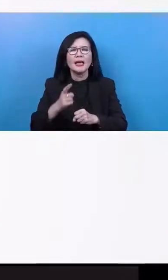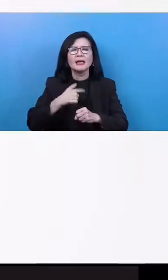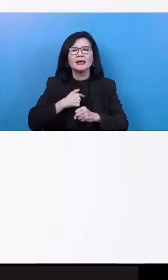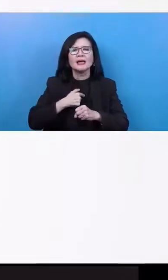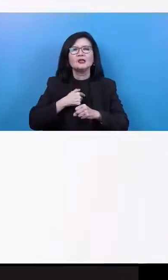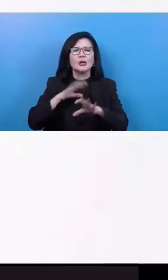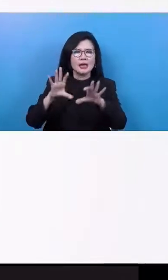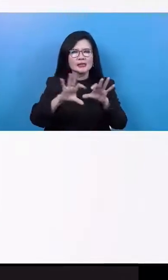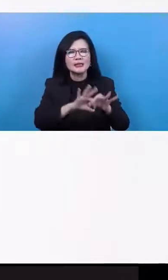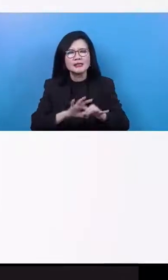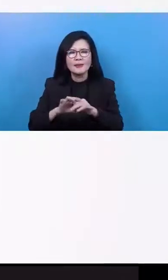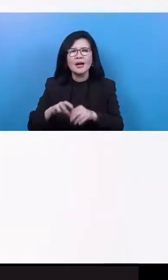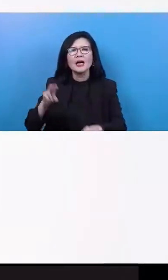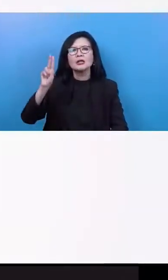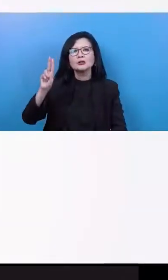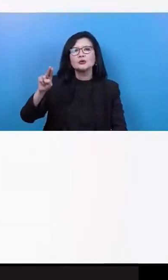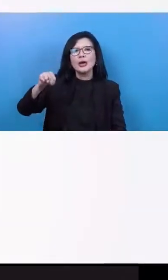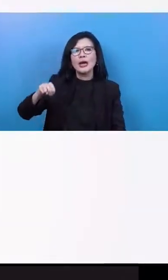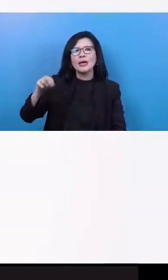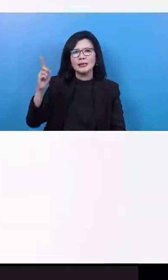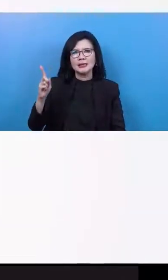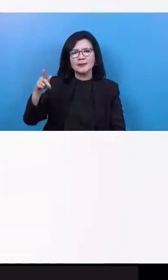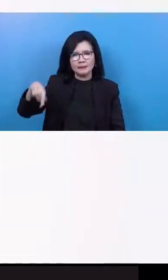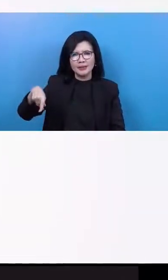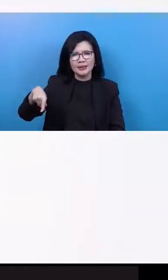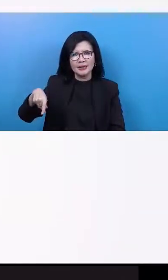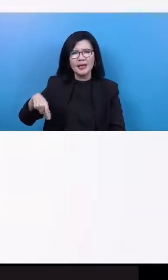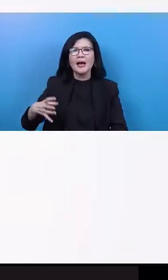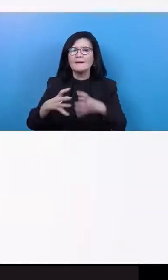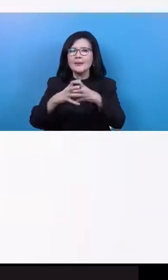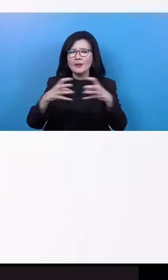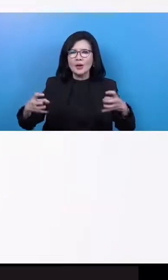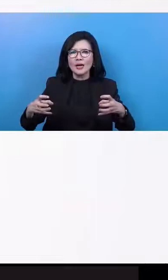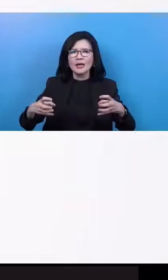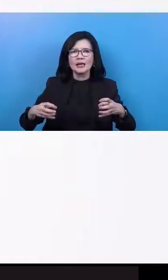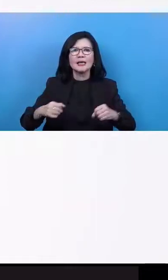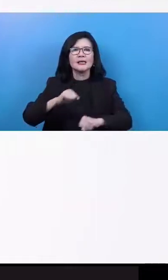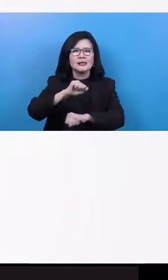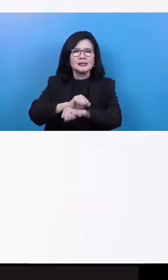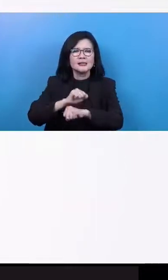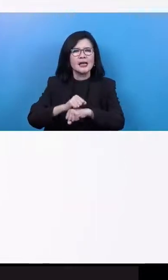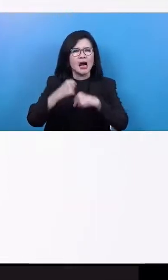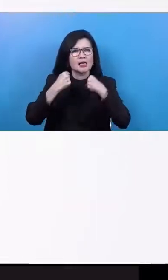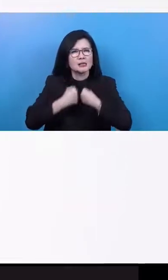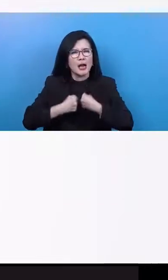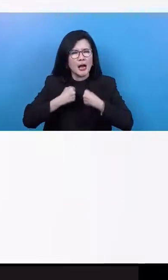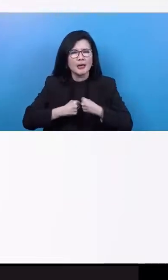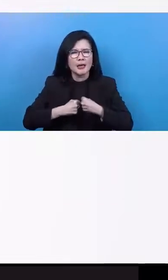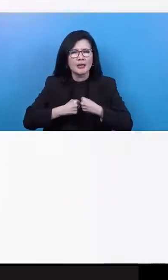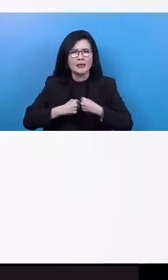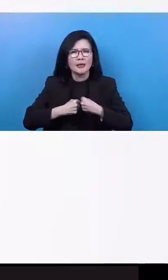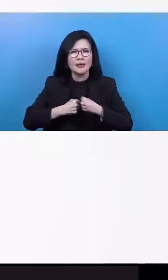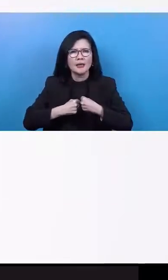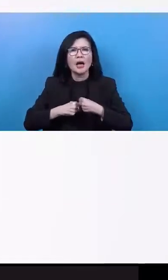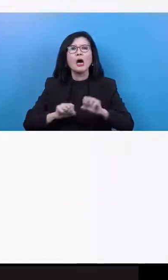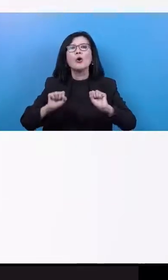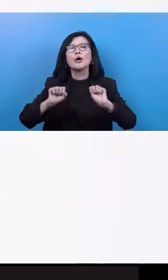a framework, or a resilience framework, so that we can be able to structure our